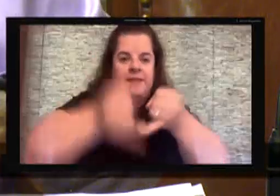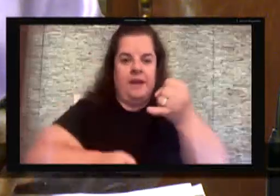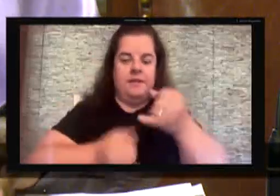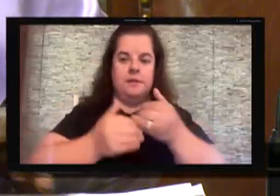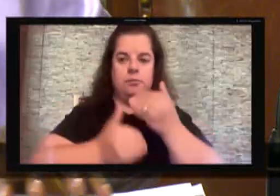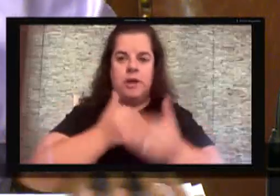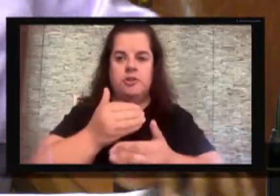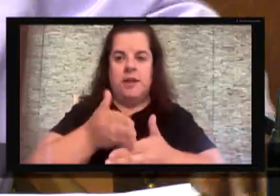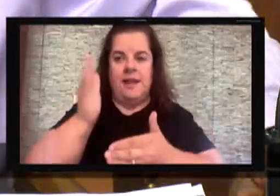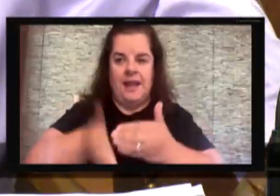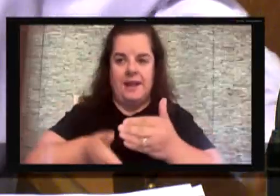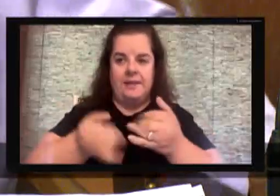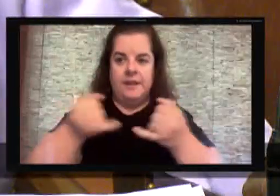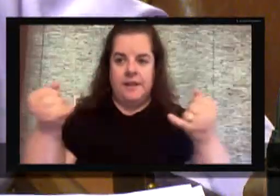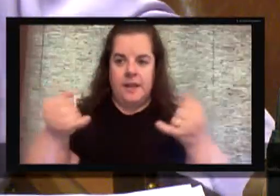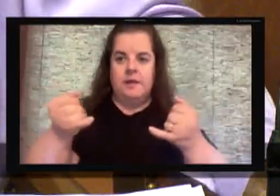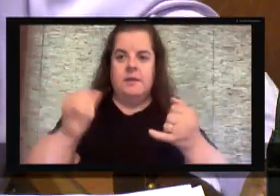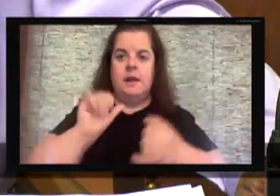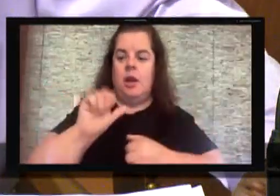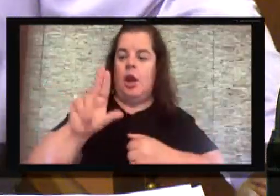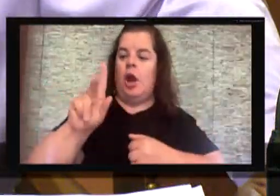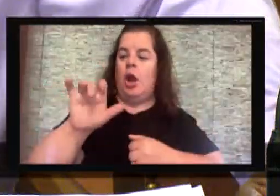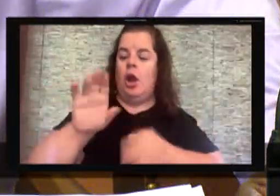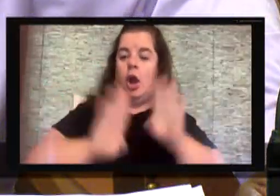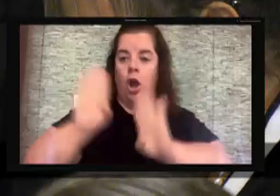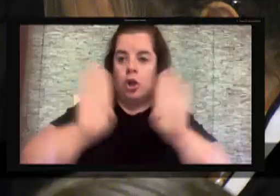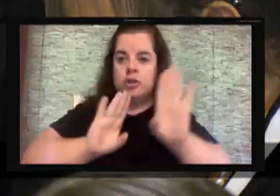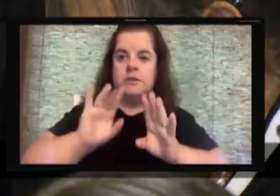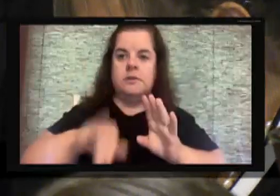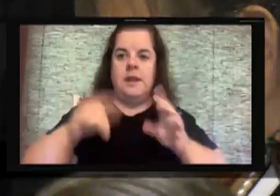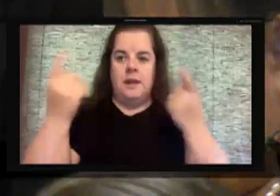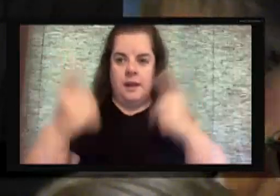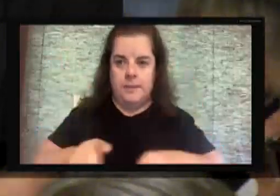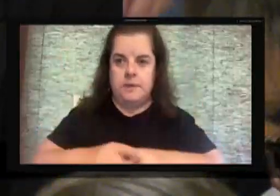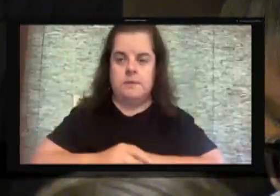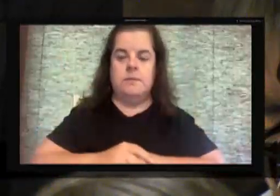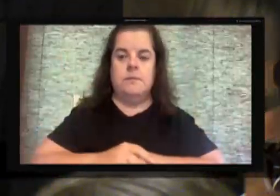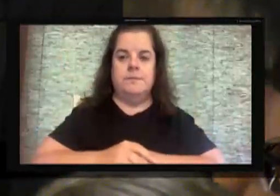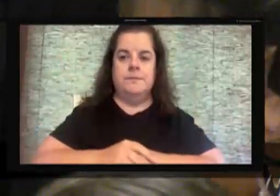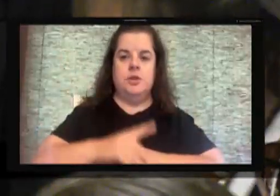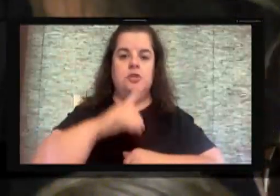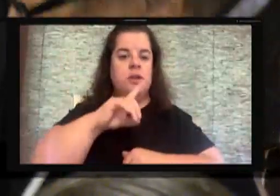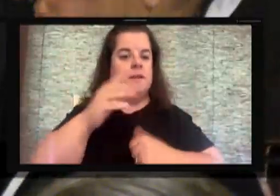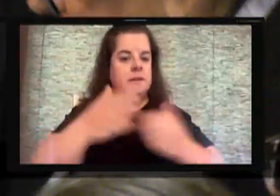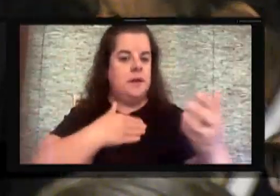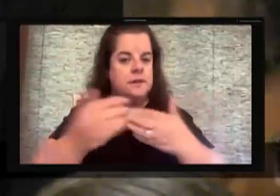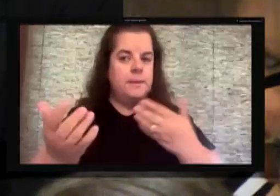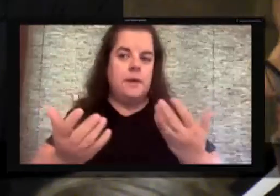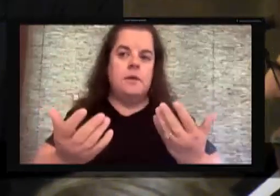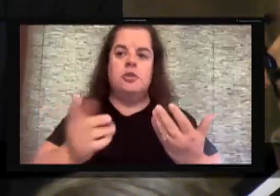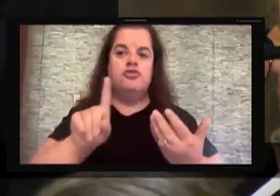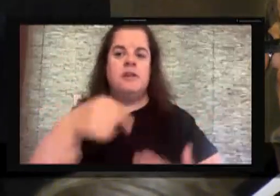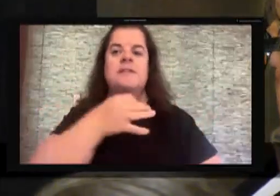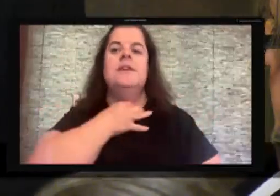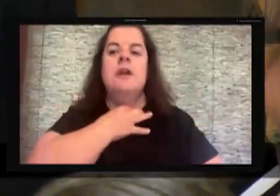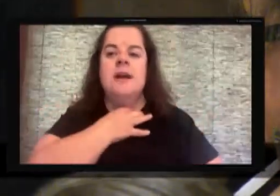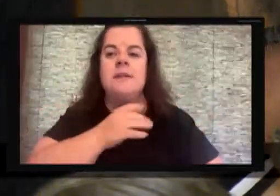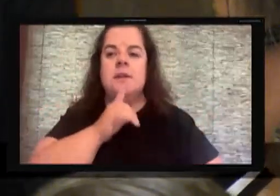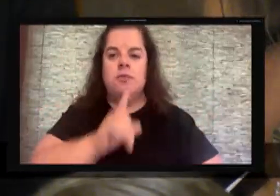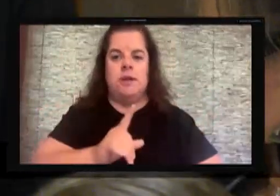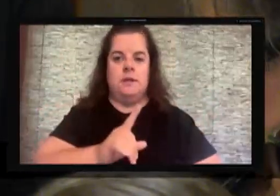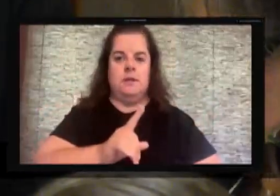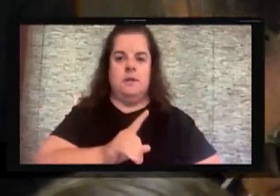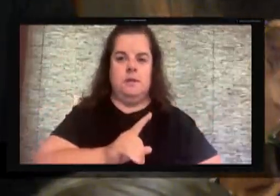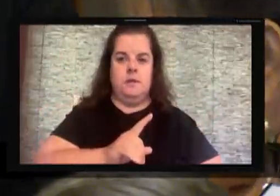line. There's an auction that happens. I mean, again, it doesn't, I guess it doesn't really matter. It's more just out of curiosity